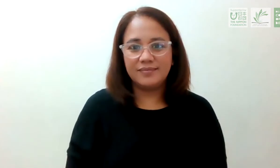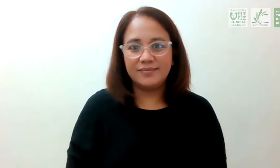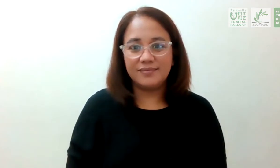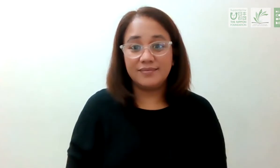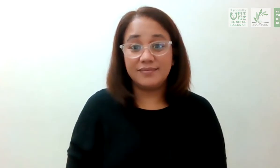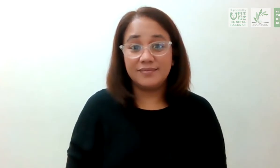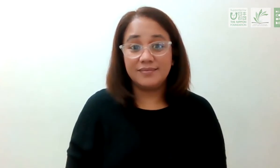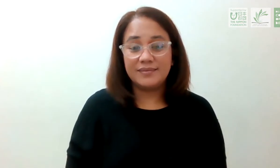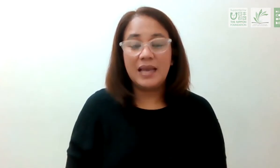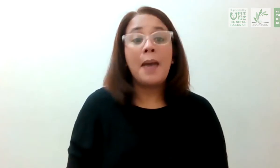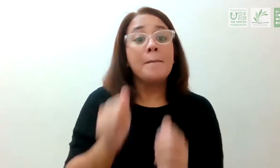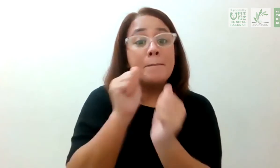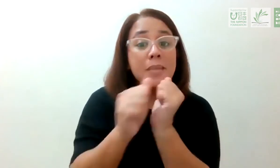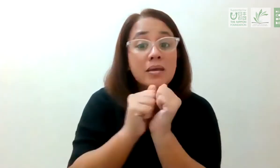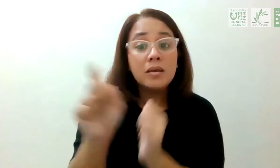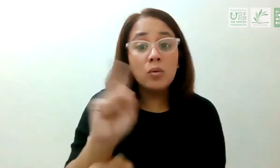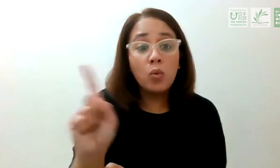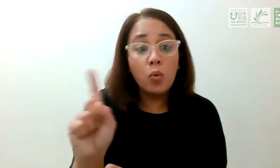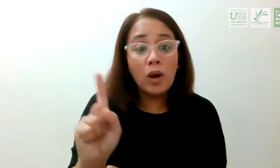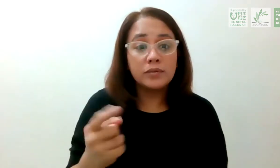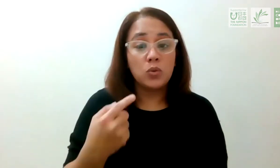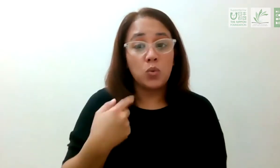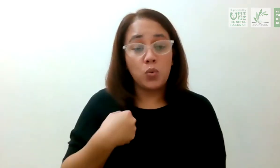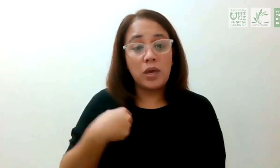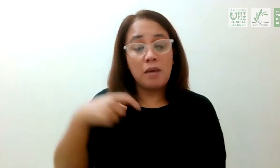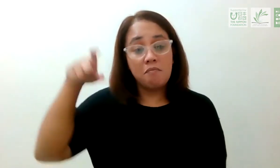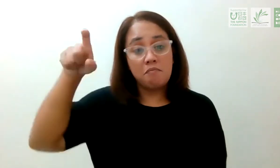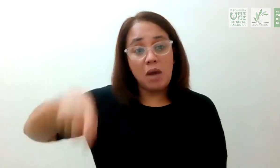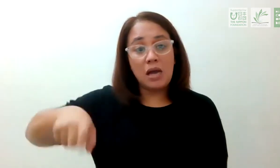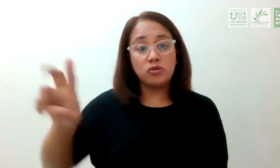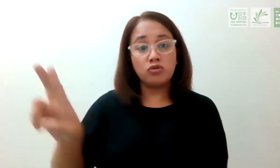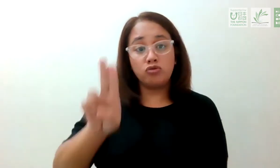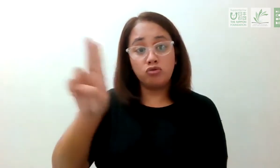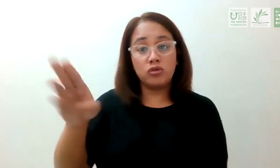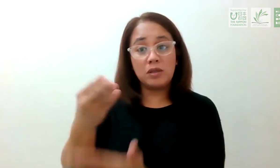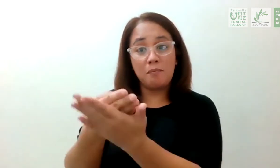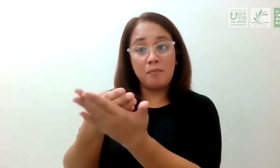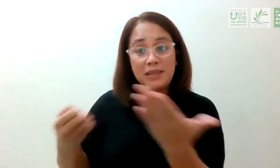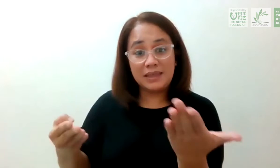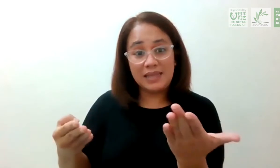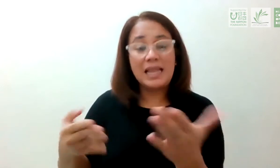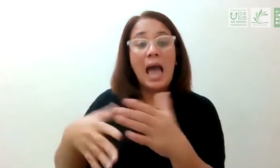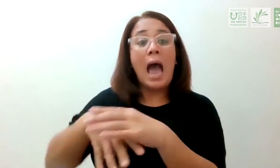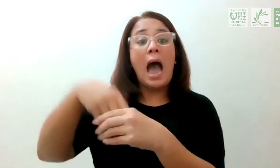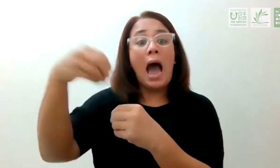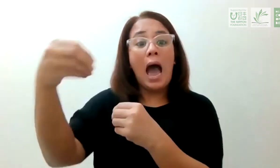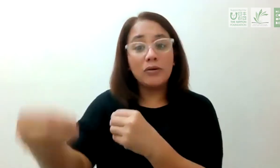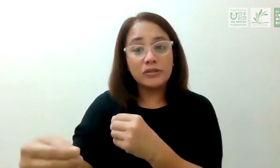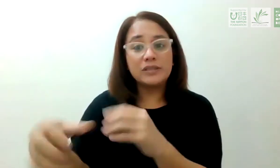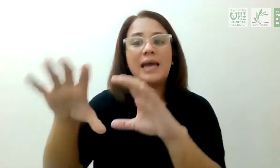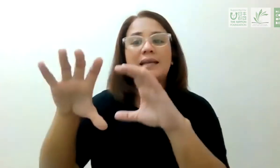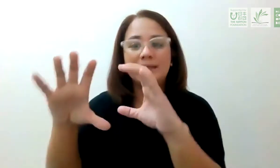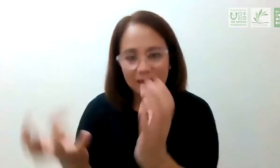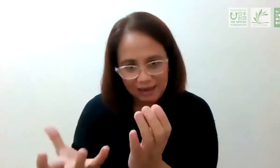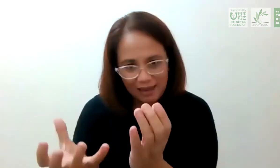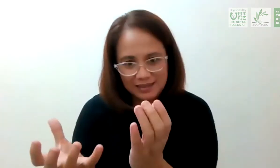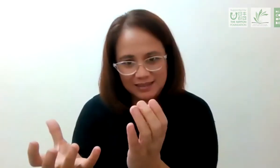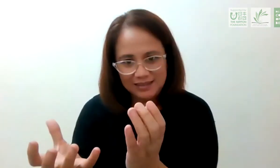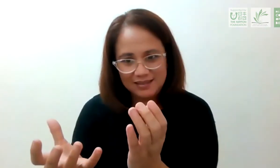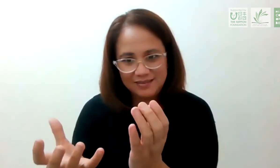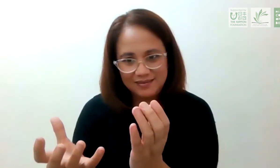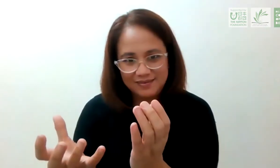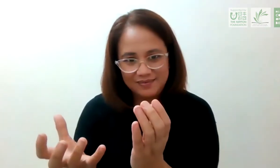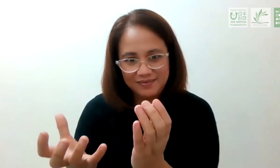That means we are supposed to use this material outside of class.